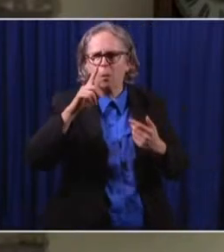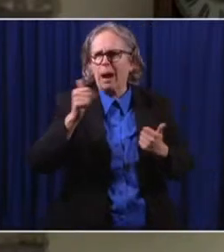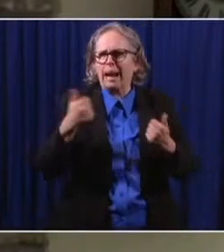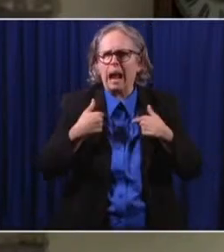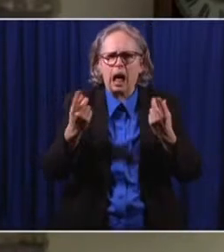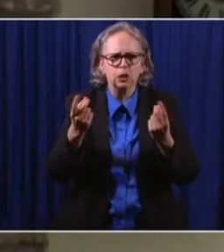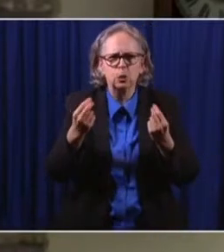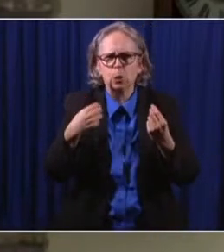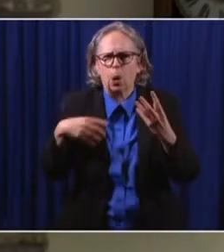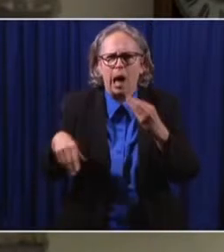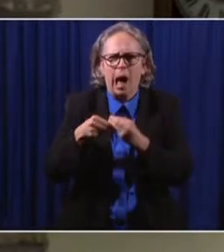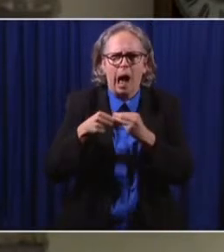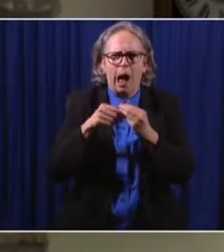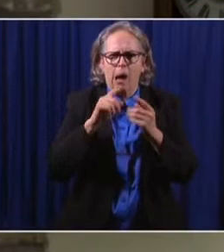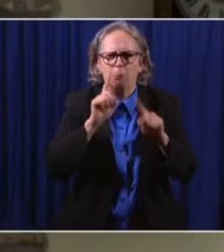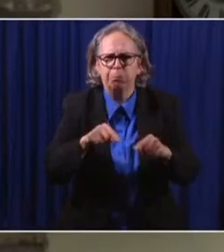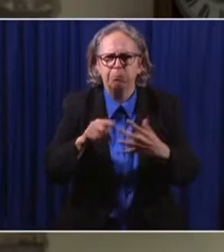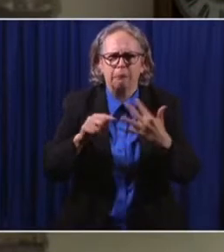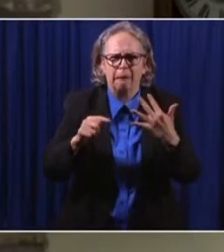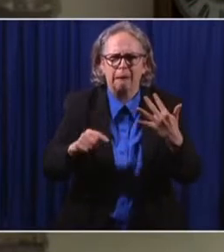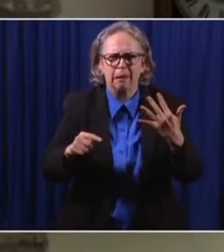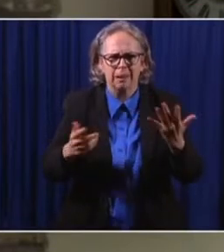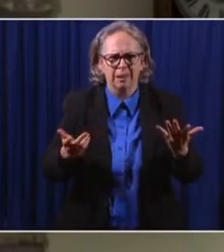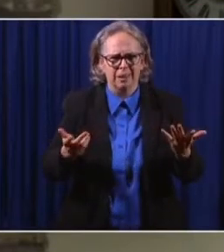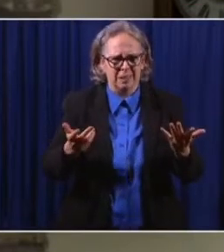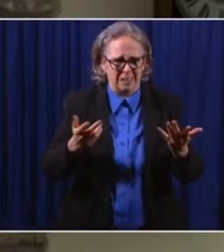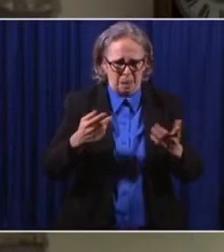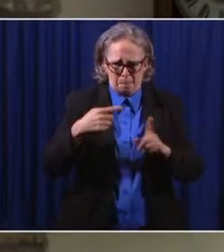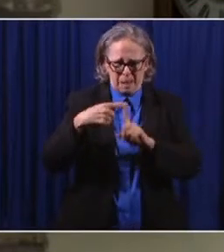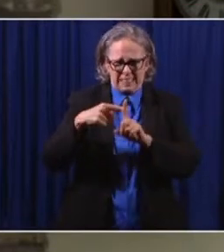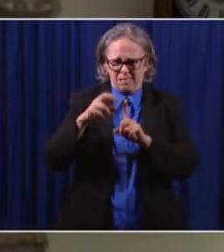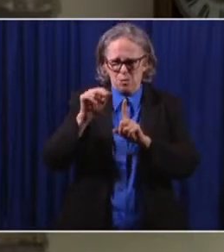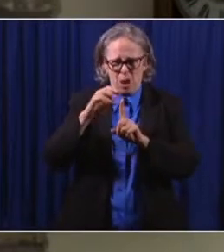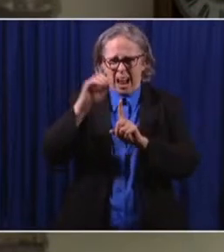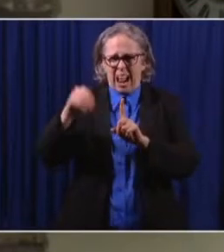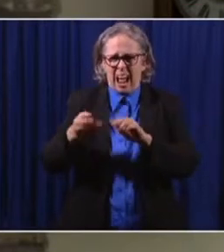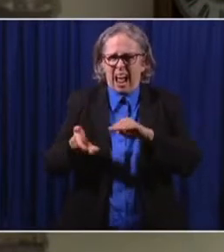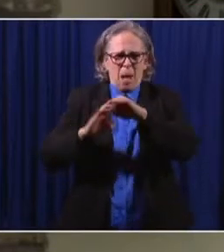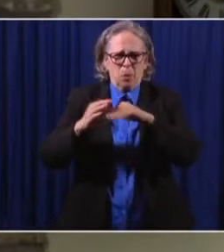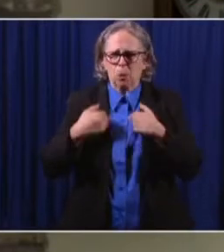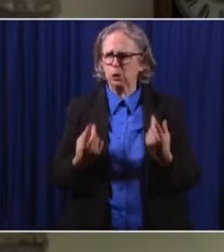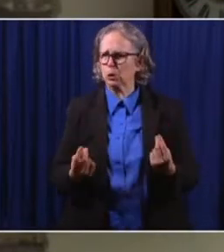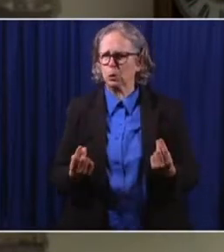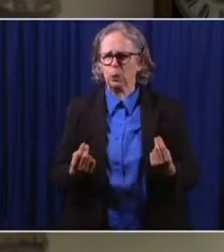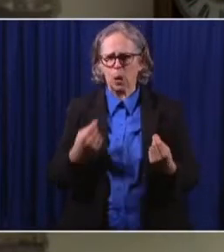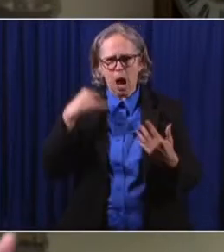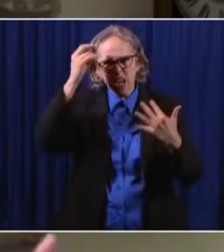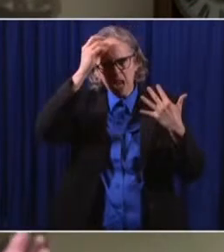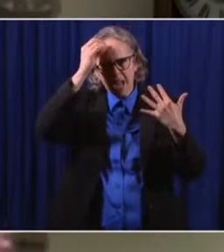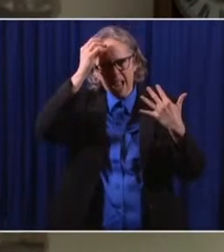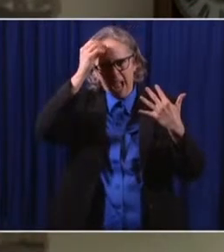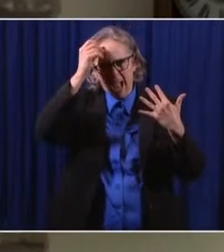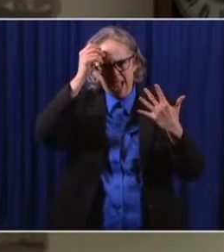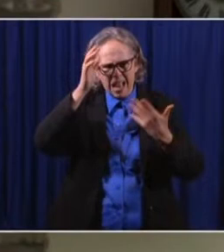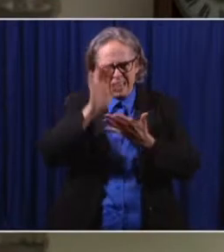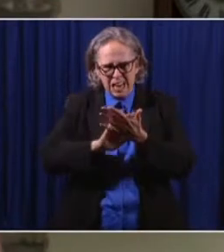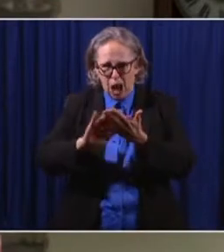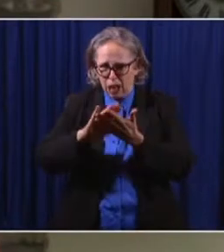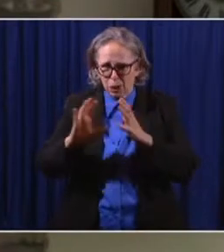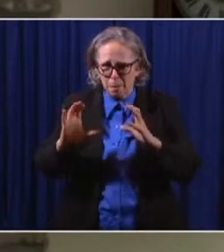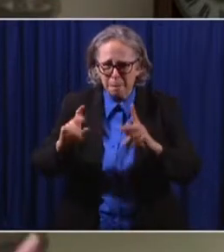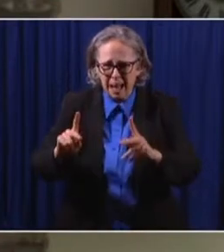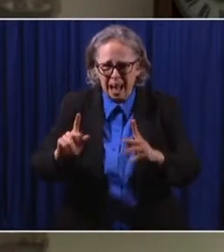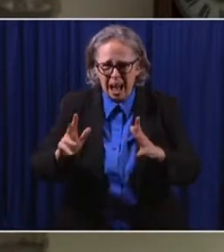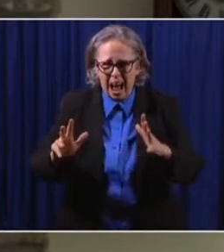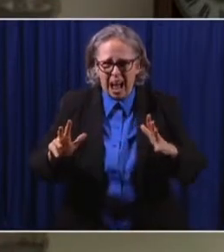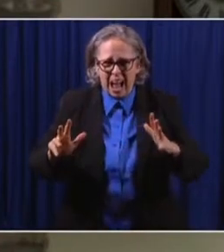we do? And we're seeing the positivity go up. What else can we do? We know colleges are coming back. They're in. There's a lot of mixing just